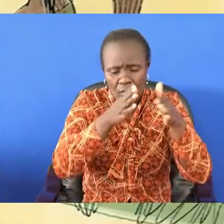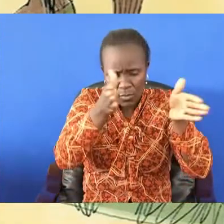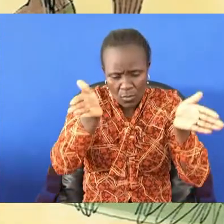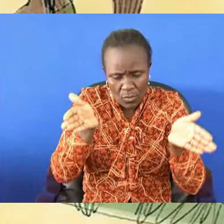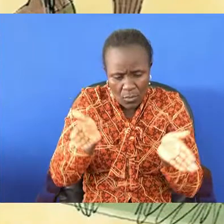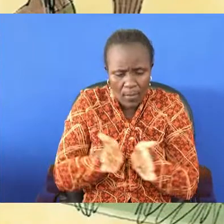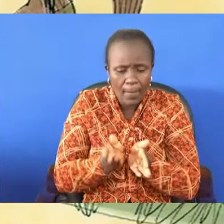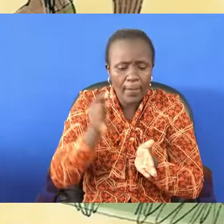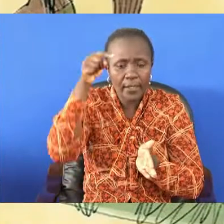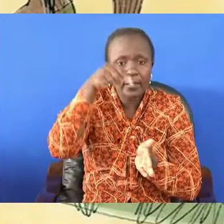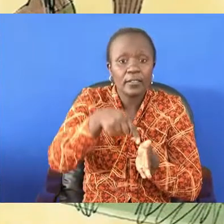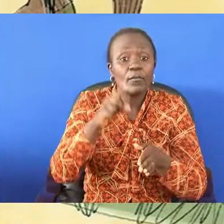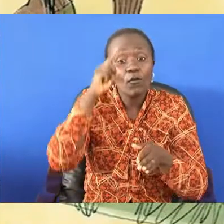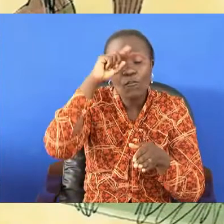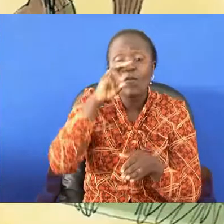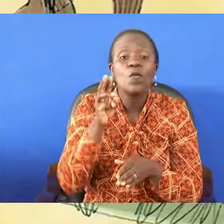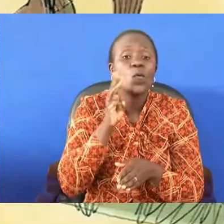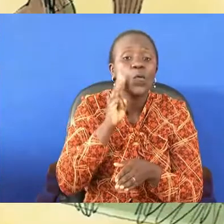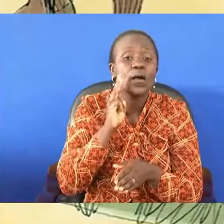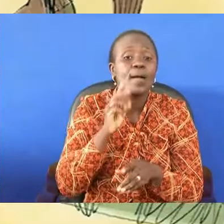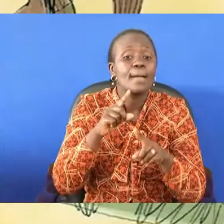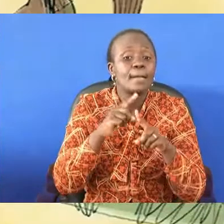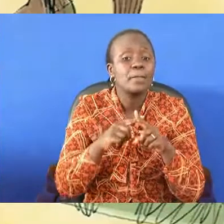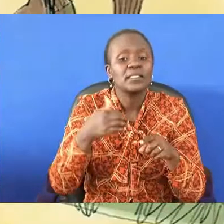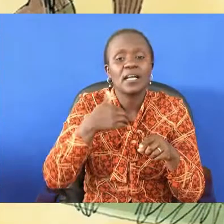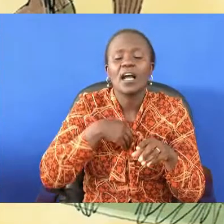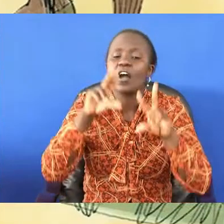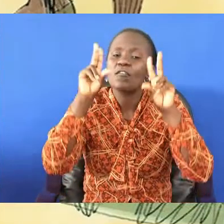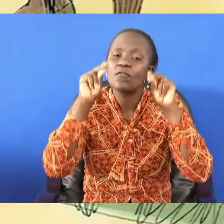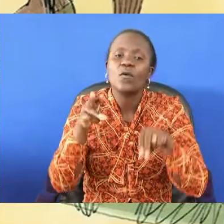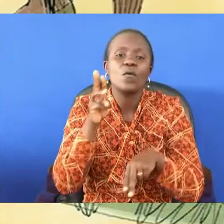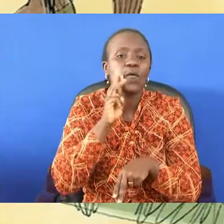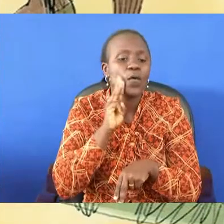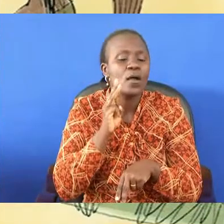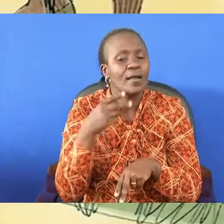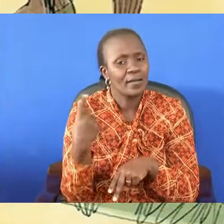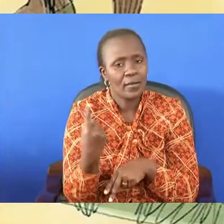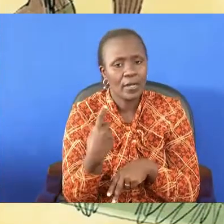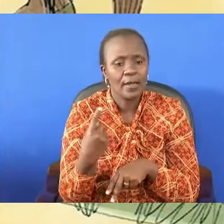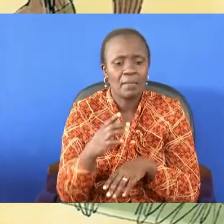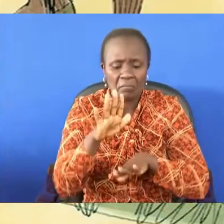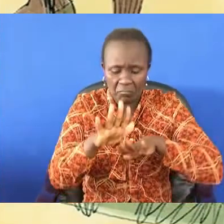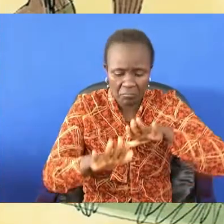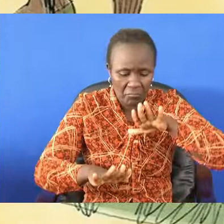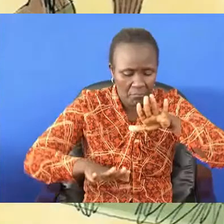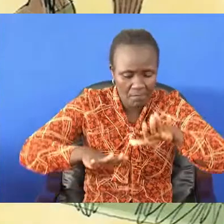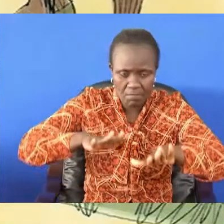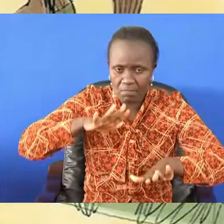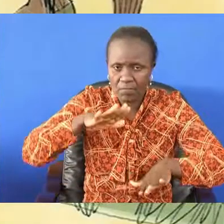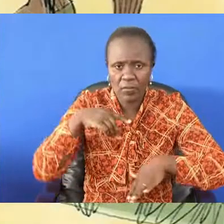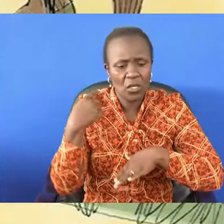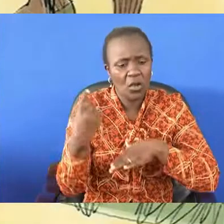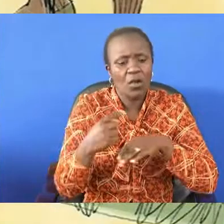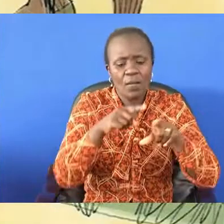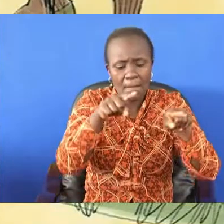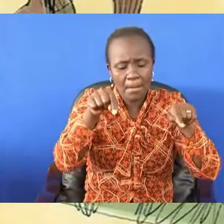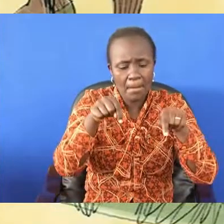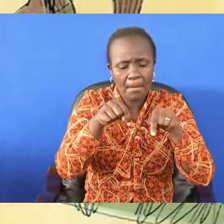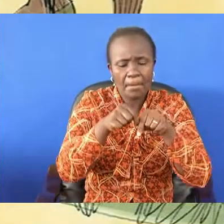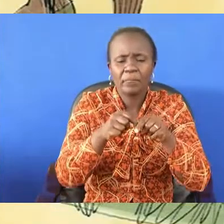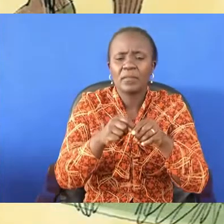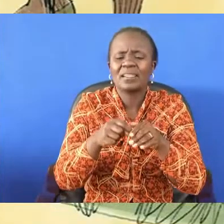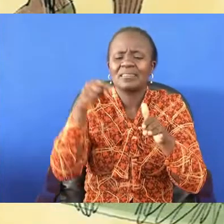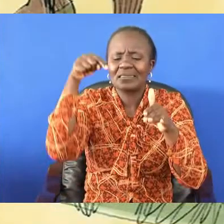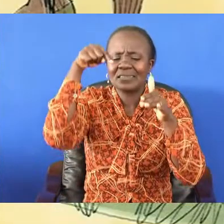dug to hold water. But this cistern had no water. It was just mud, it was cold and